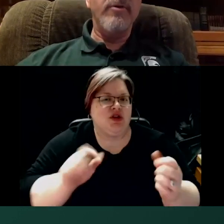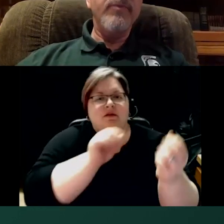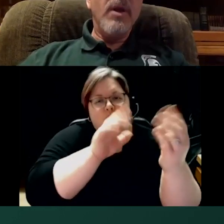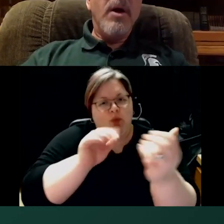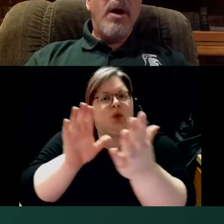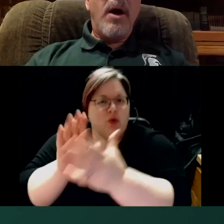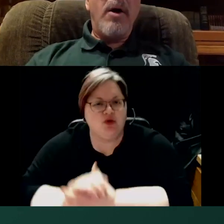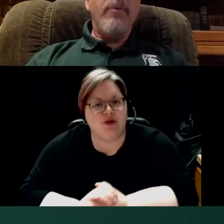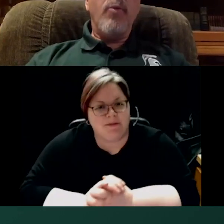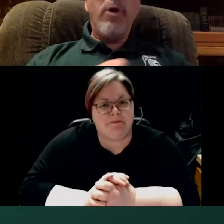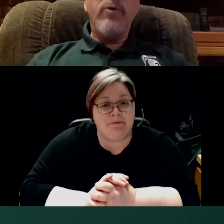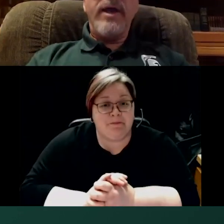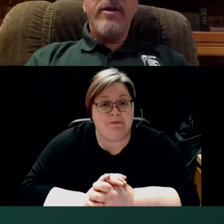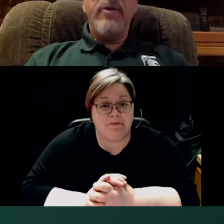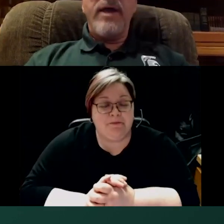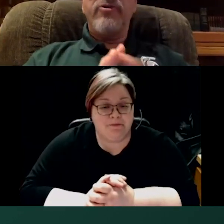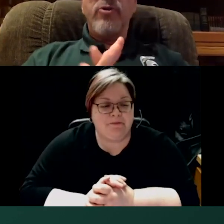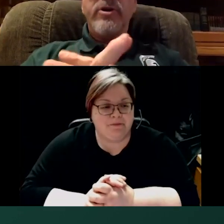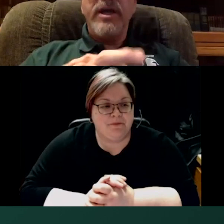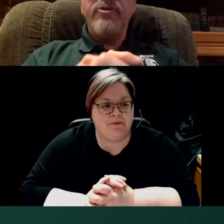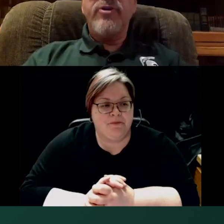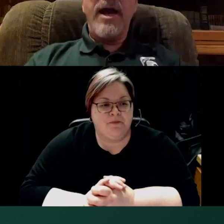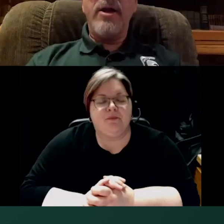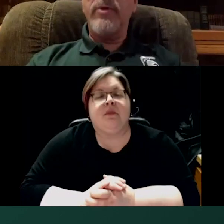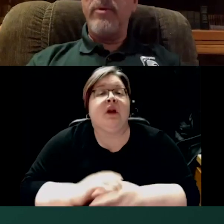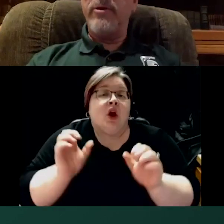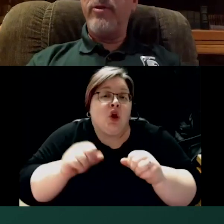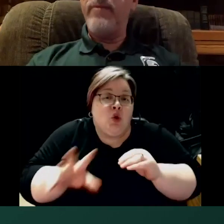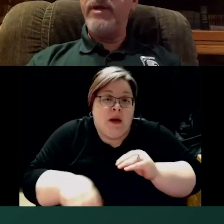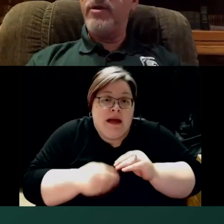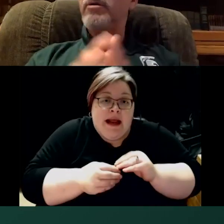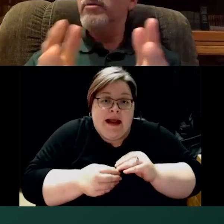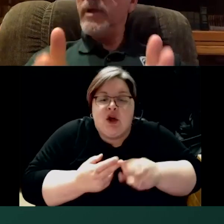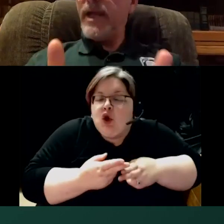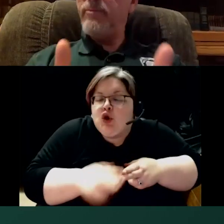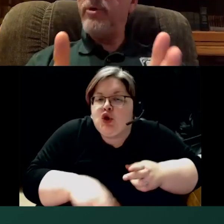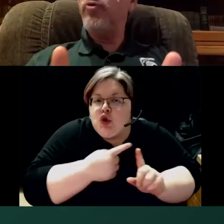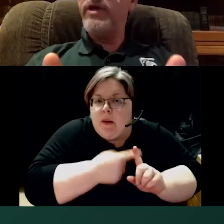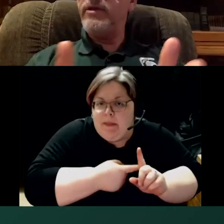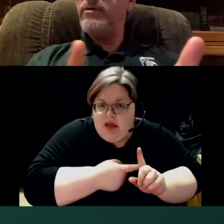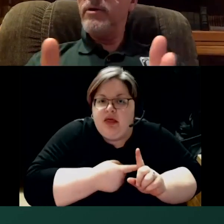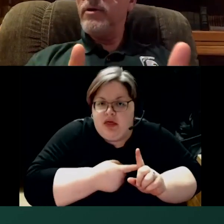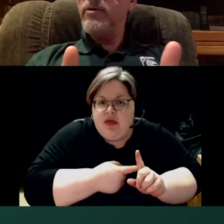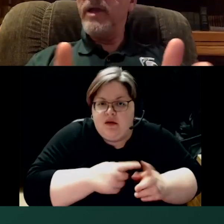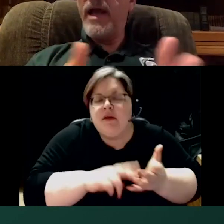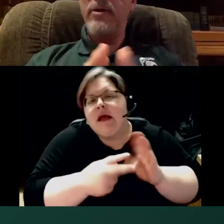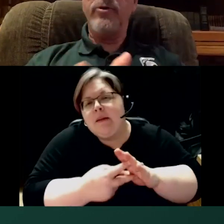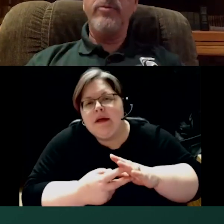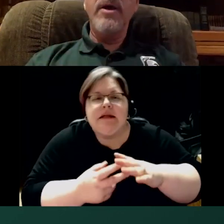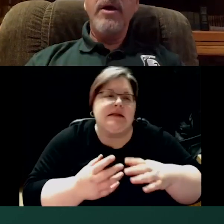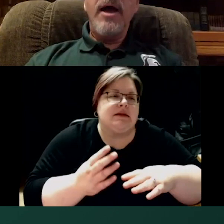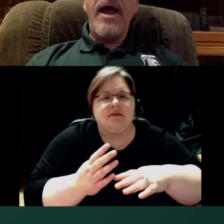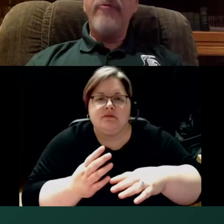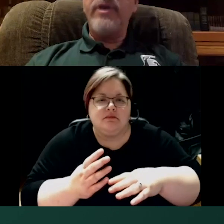those. One way is you add a short intercalary month. That means in between the